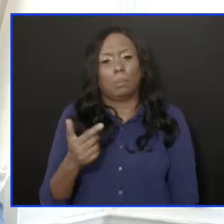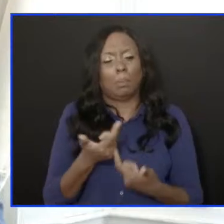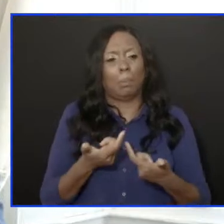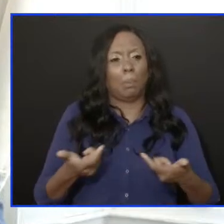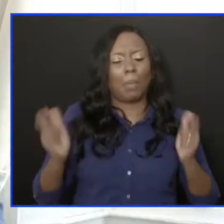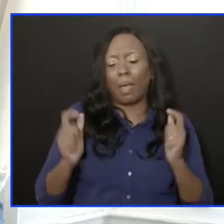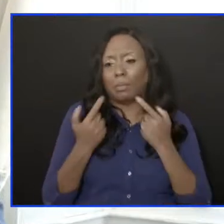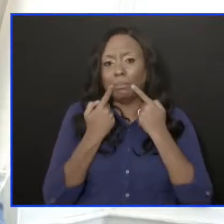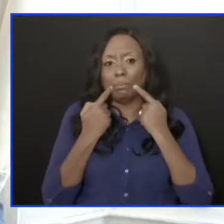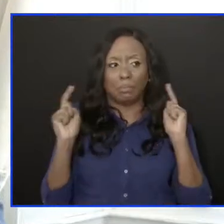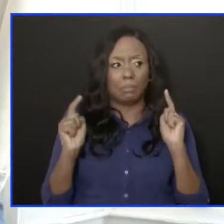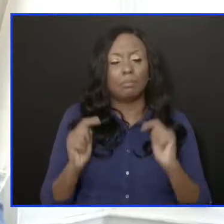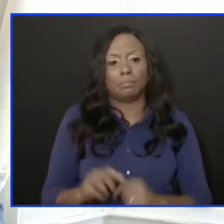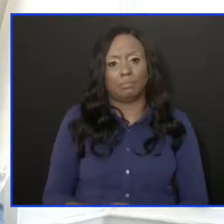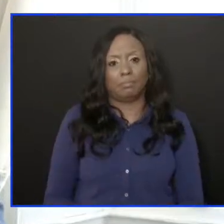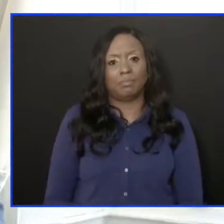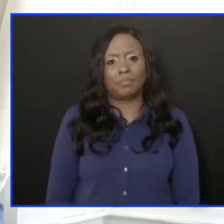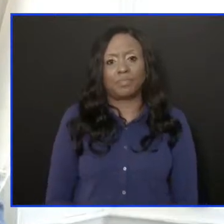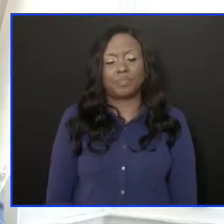feat for the country.